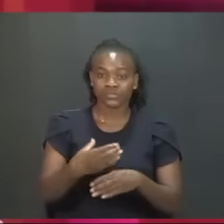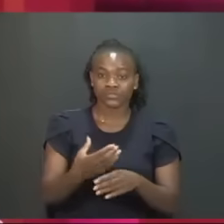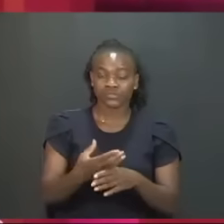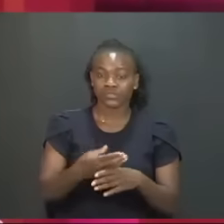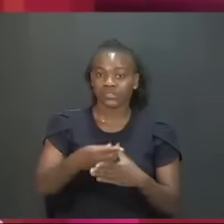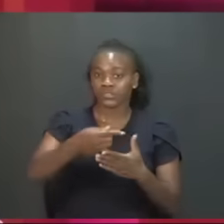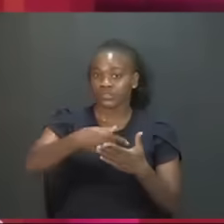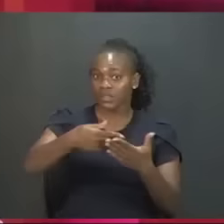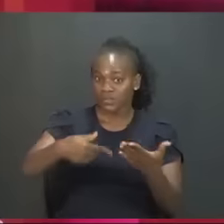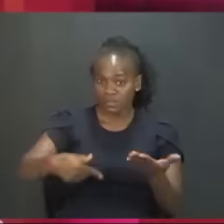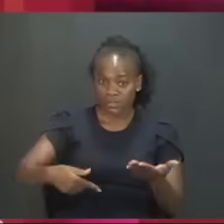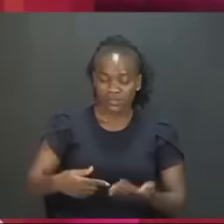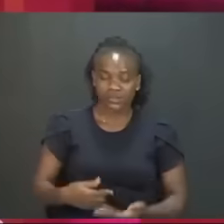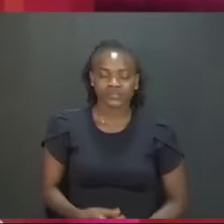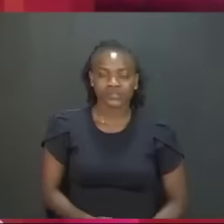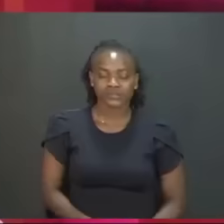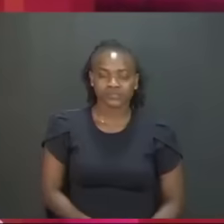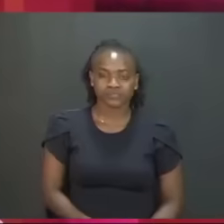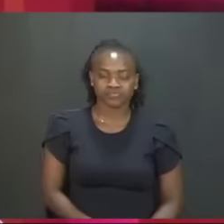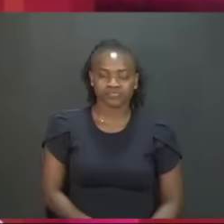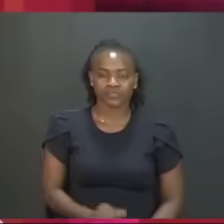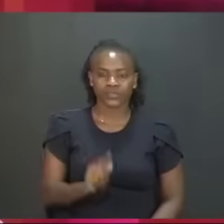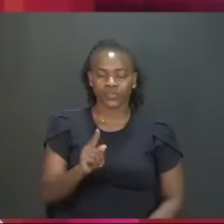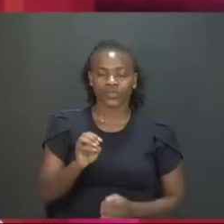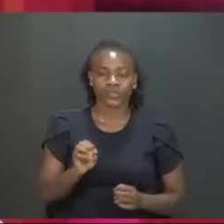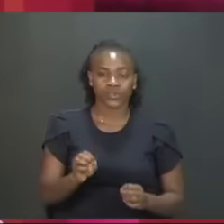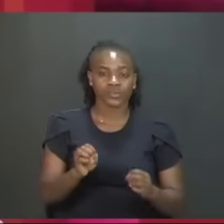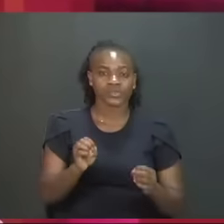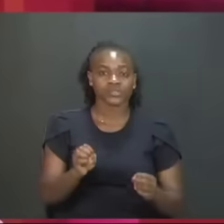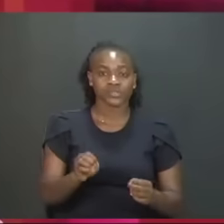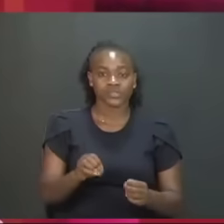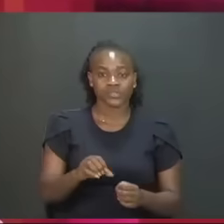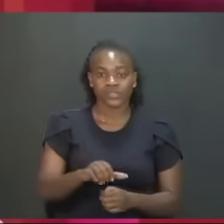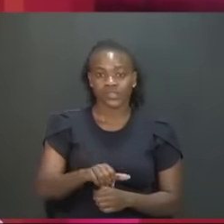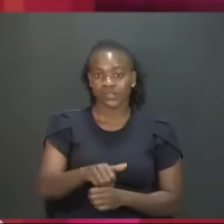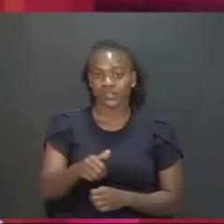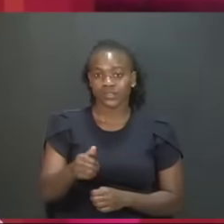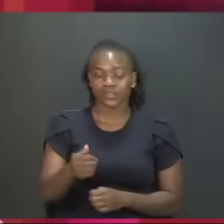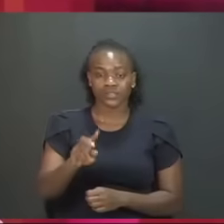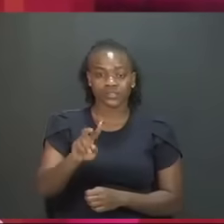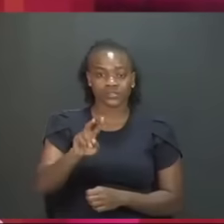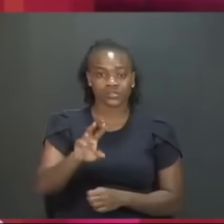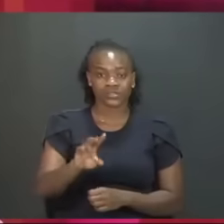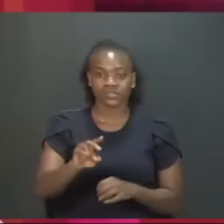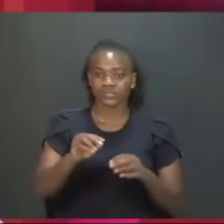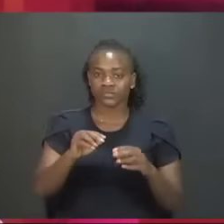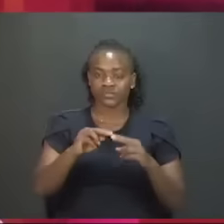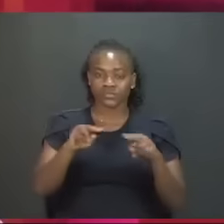Arts. 1 is urgent and 27 are oral.